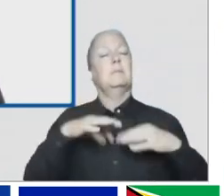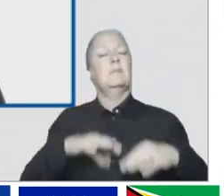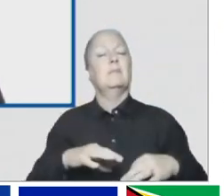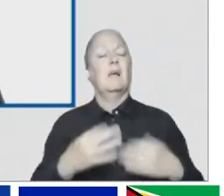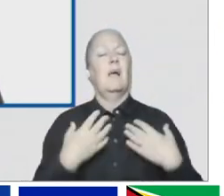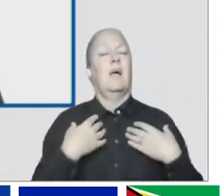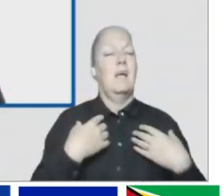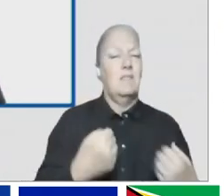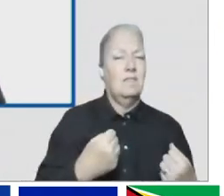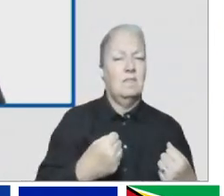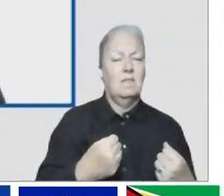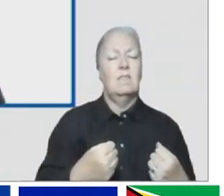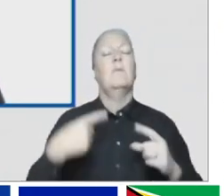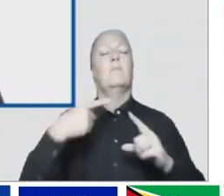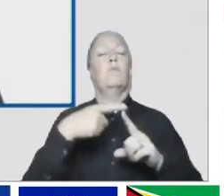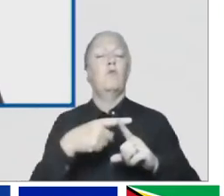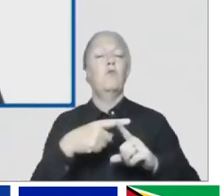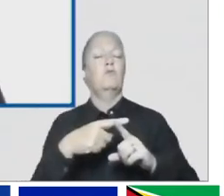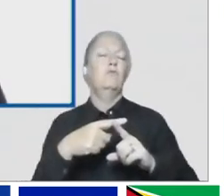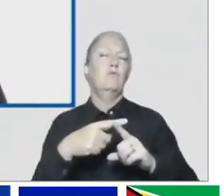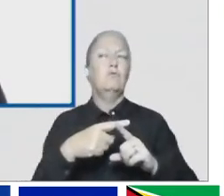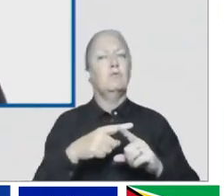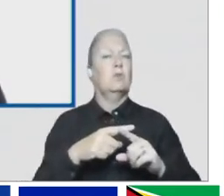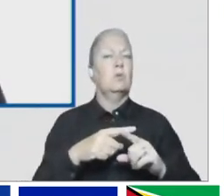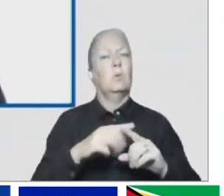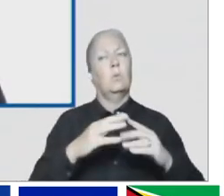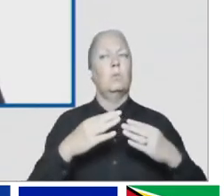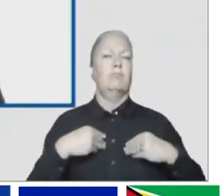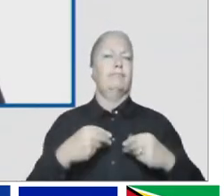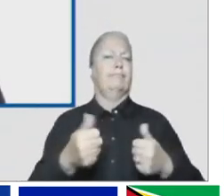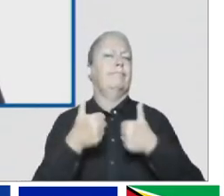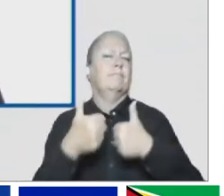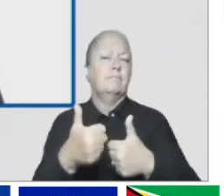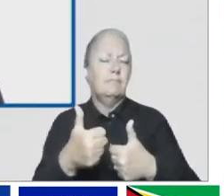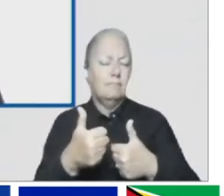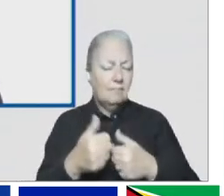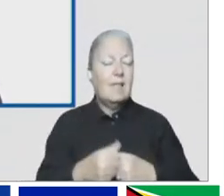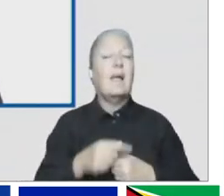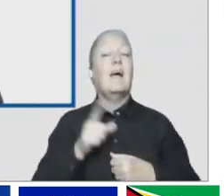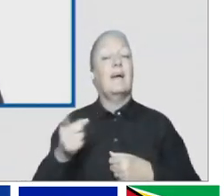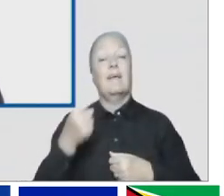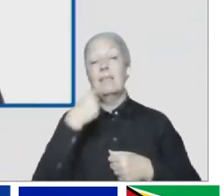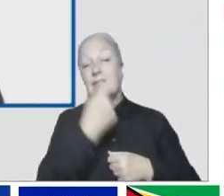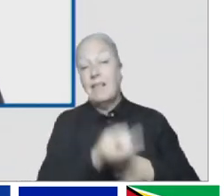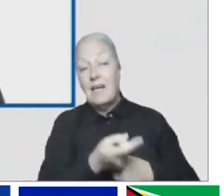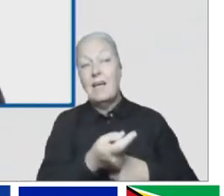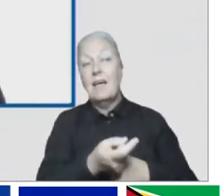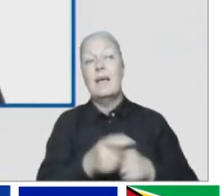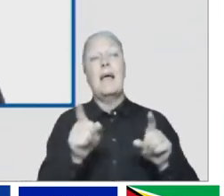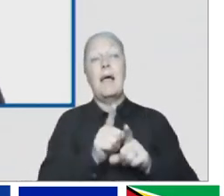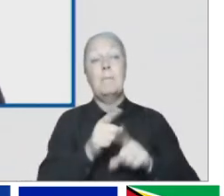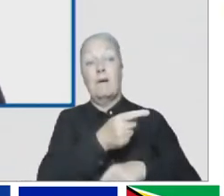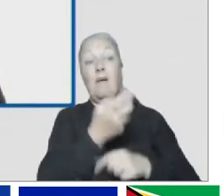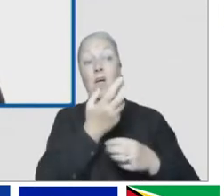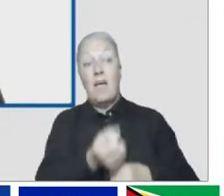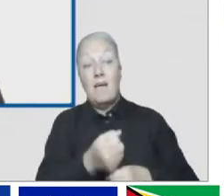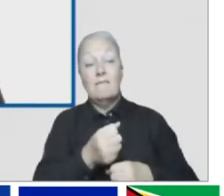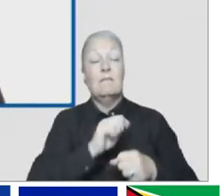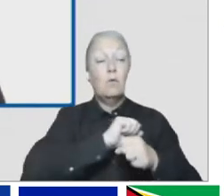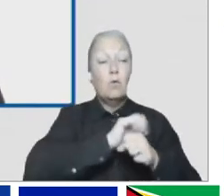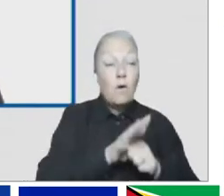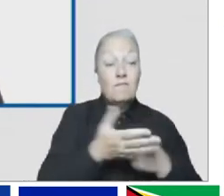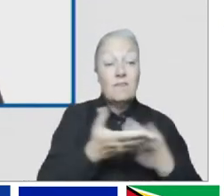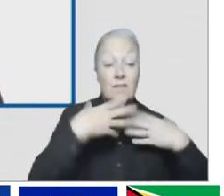include suspected and confirmed cases, close contact persons, deaths, unfortunately, of course, and